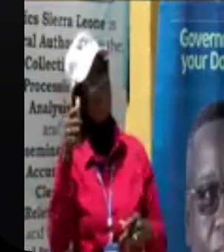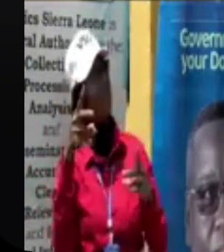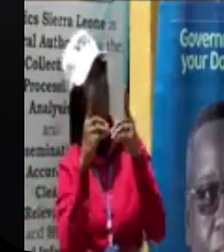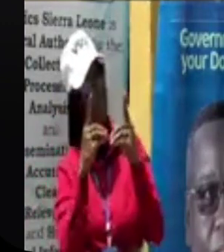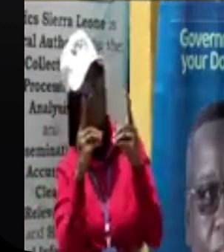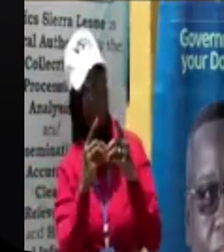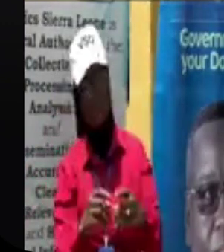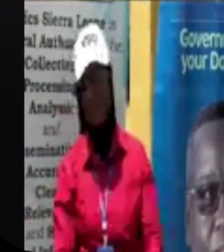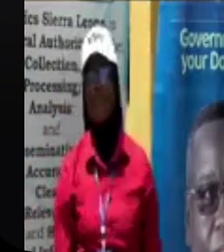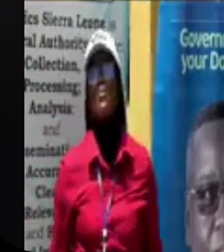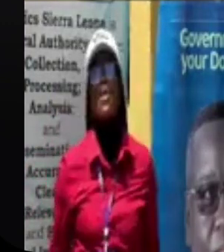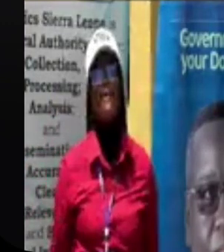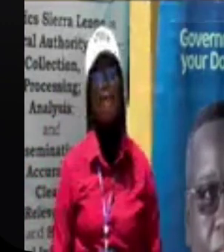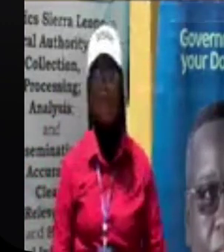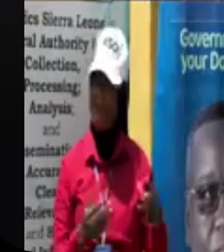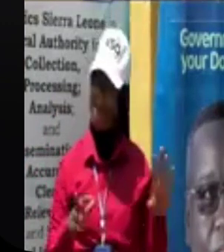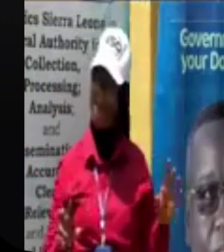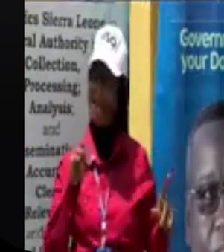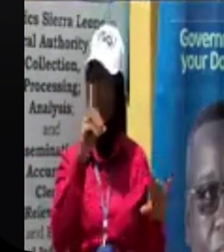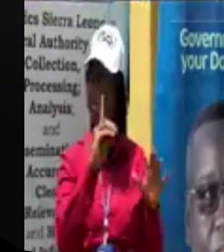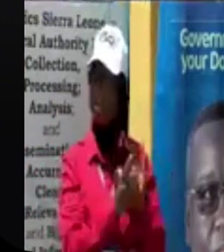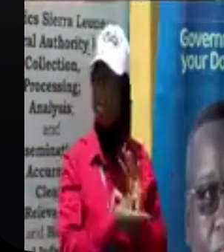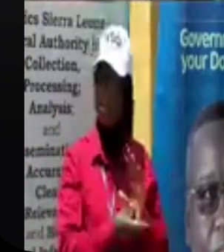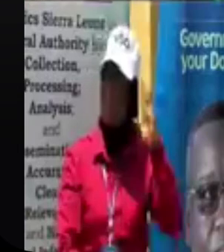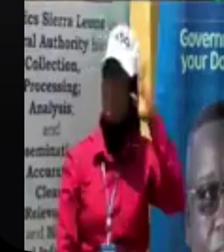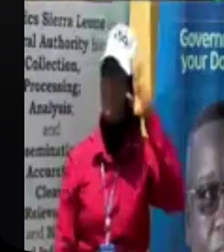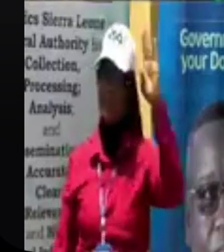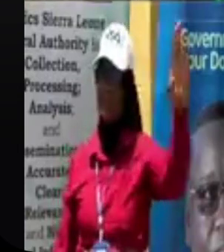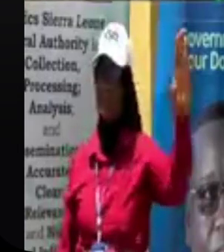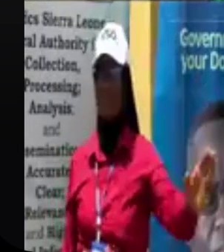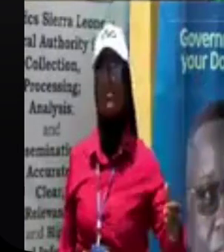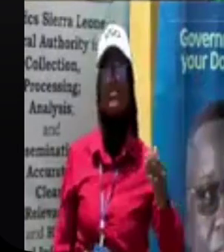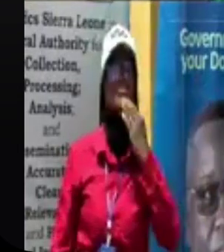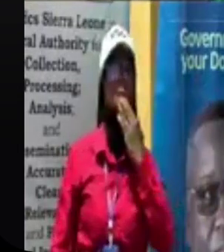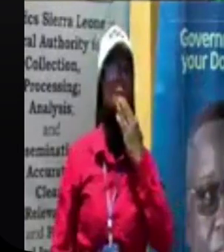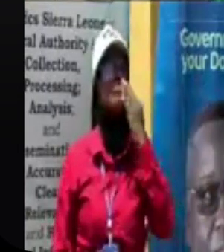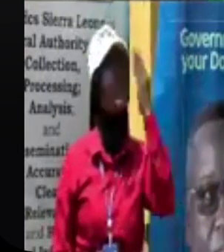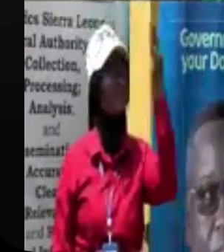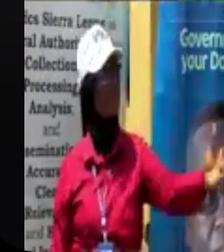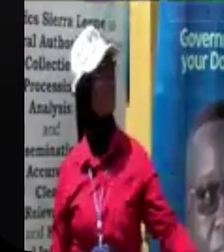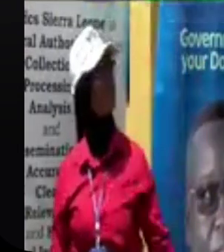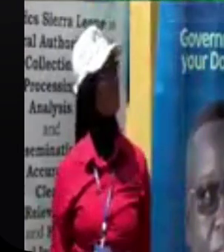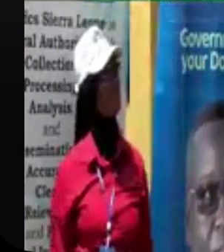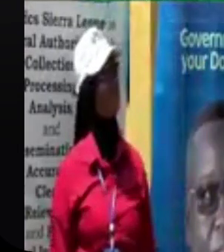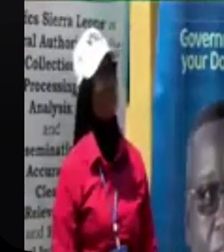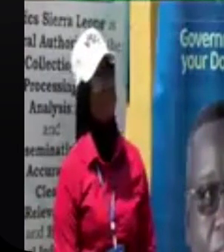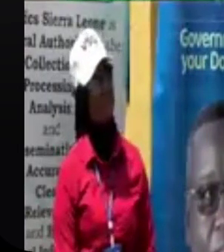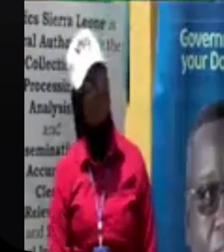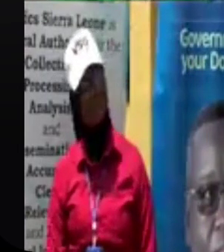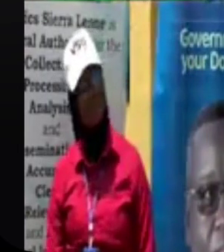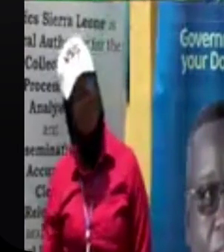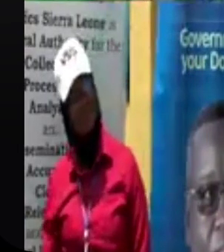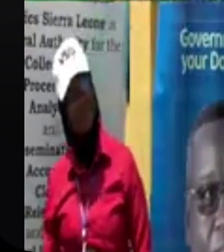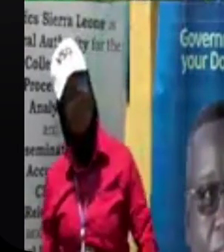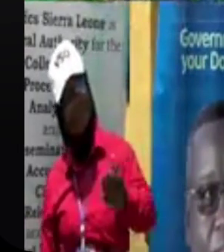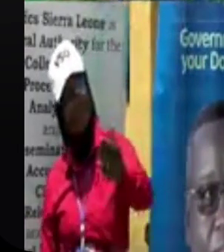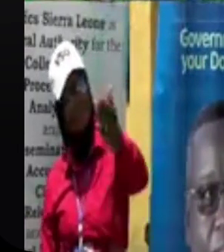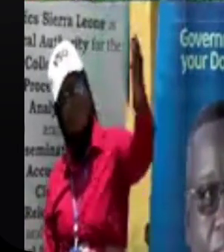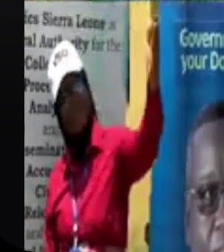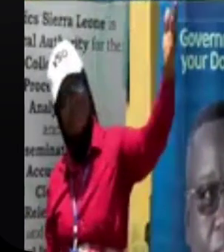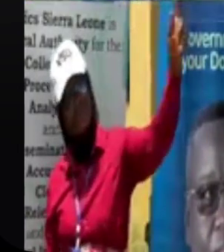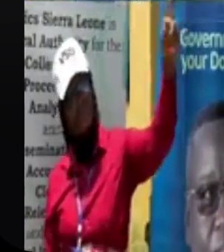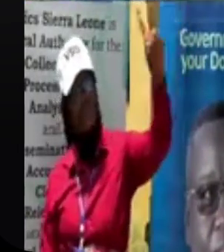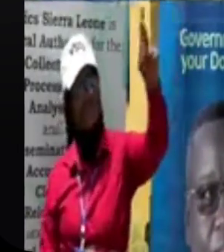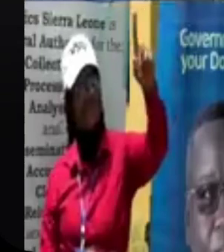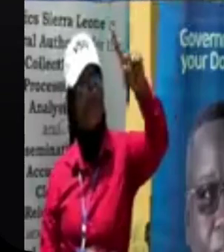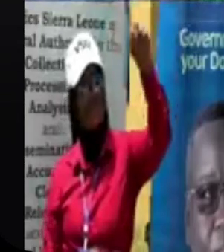sir. There, I don't want minutes now, sir. There. Thank you very much. I will allow see the school picking them or Benny and allow just take 2